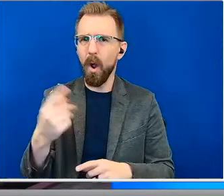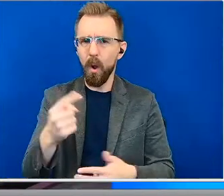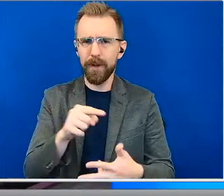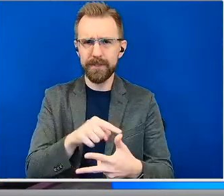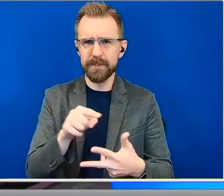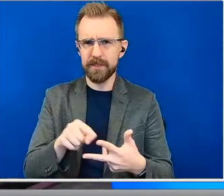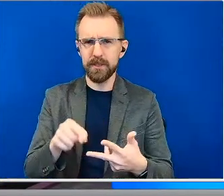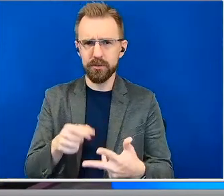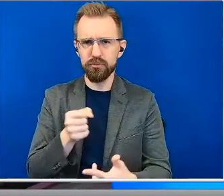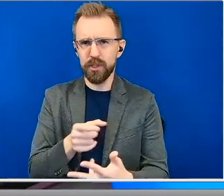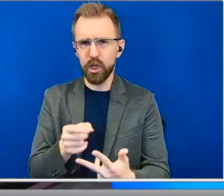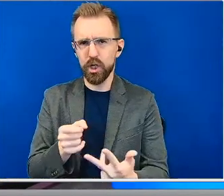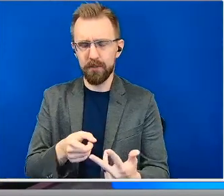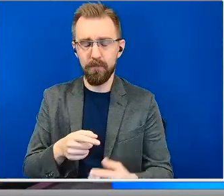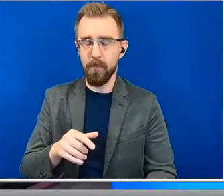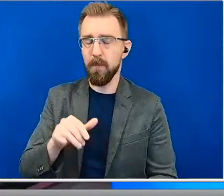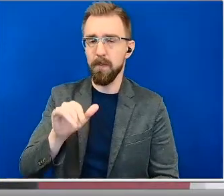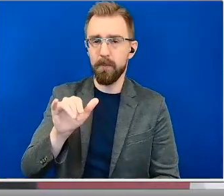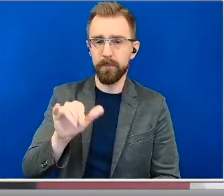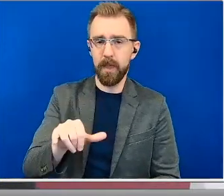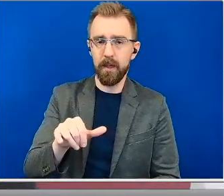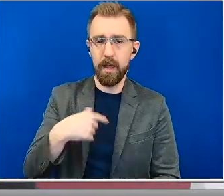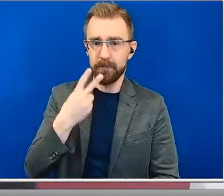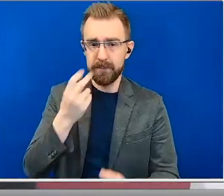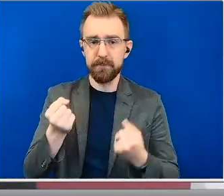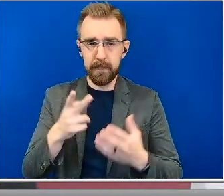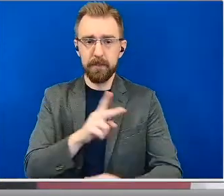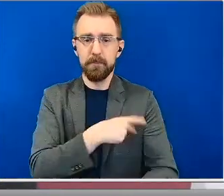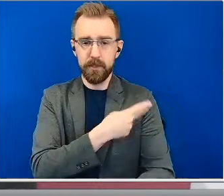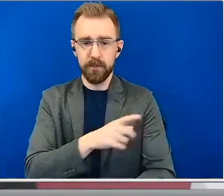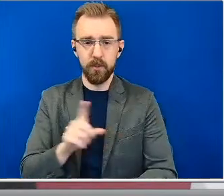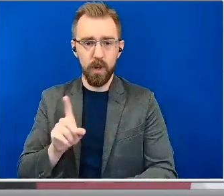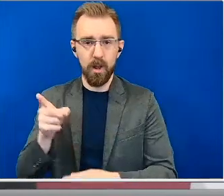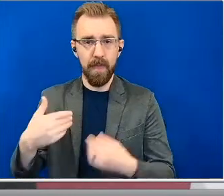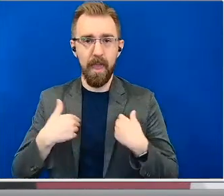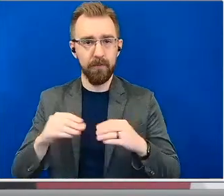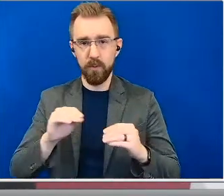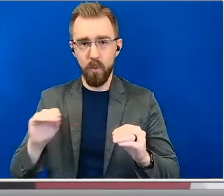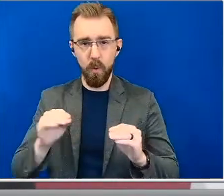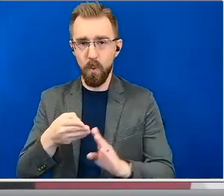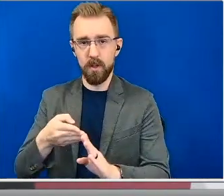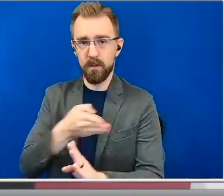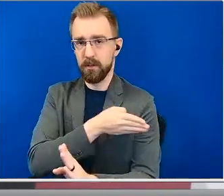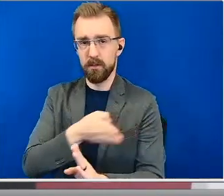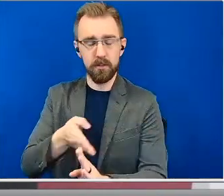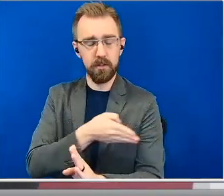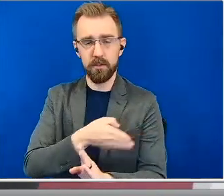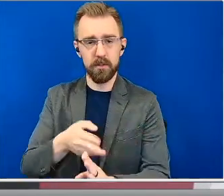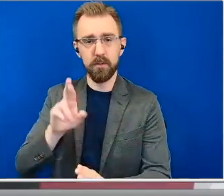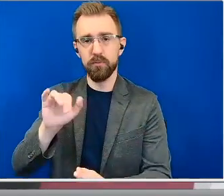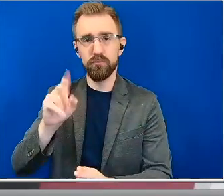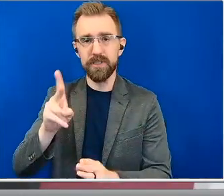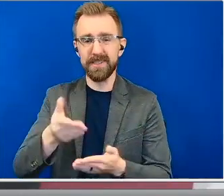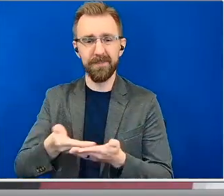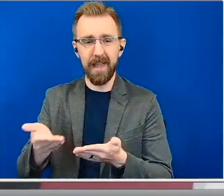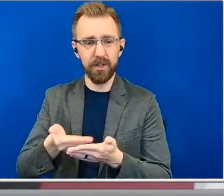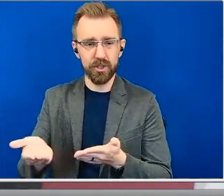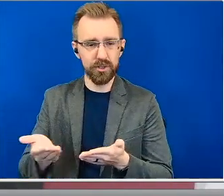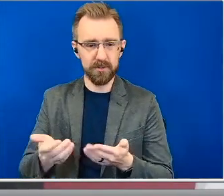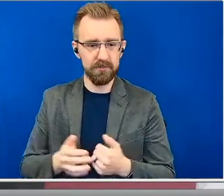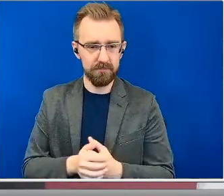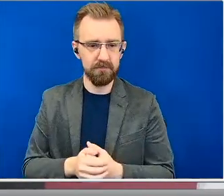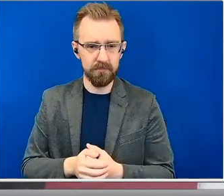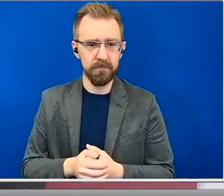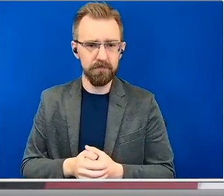that is, I've seen many patients where actually they don't have any of the traditional risk factors that you normally see in atrial fibrillation. The